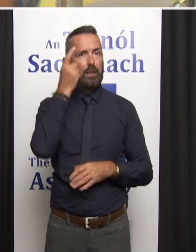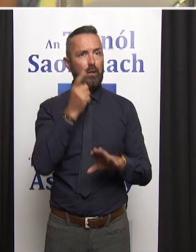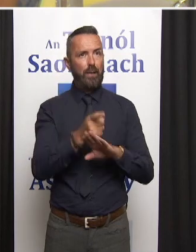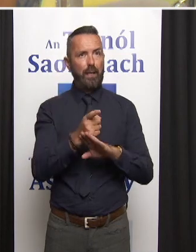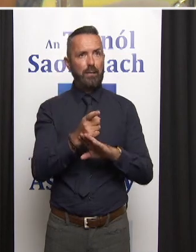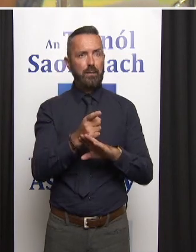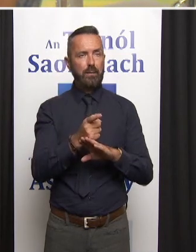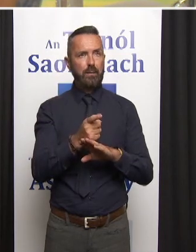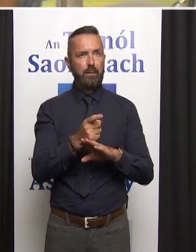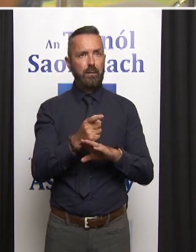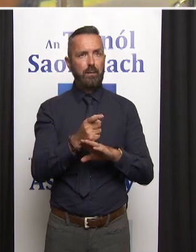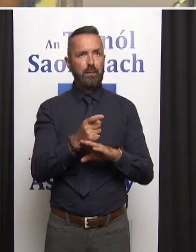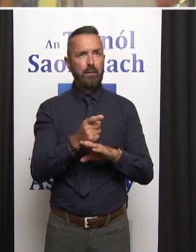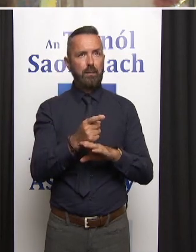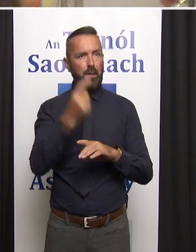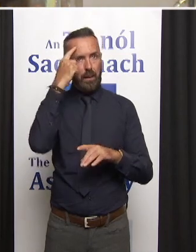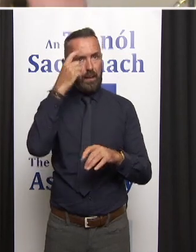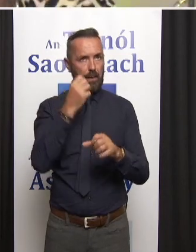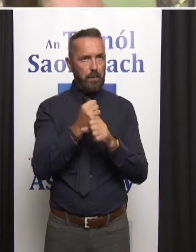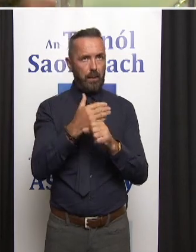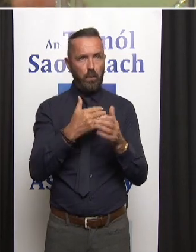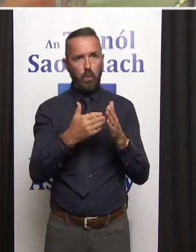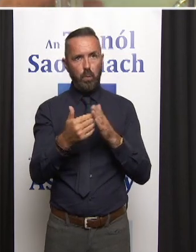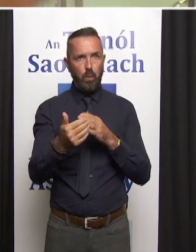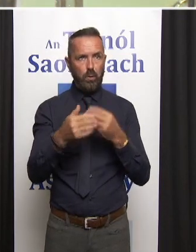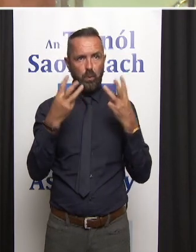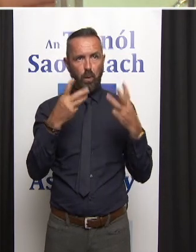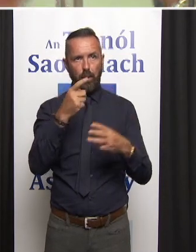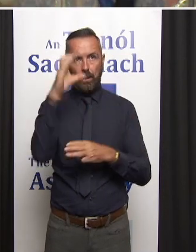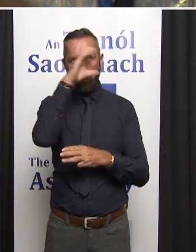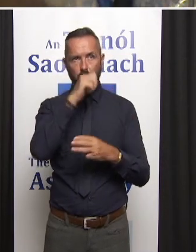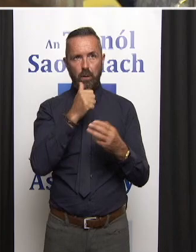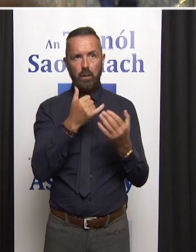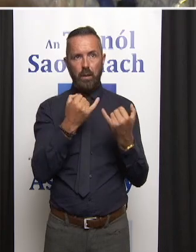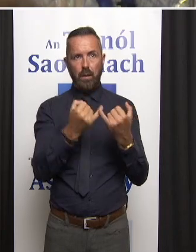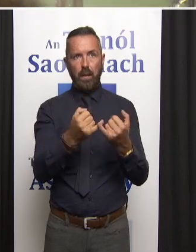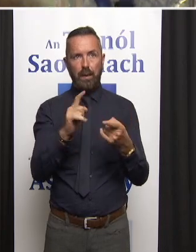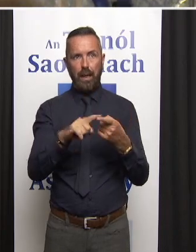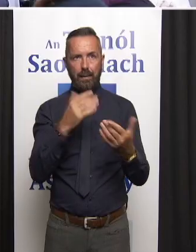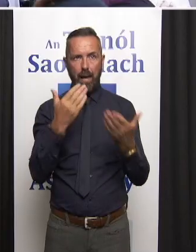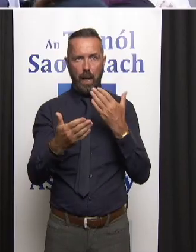your thoughts and your considerations on that paper.